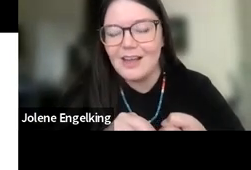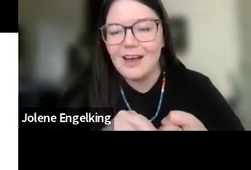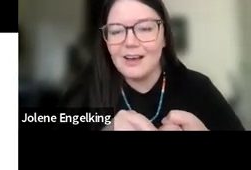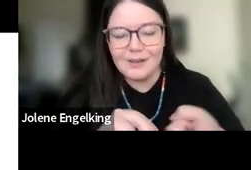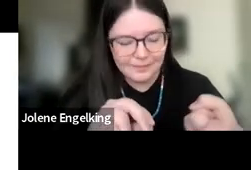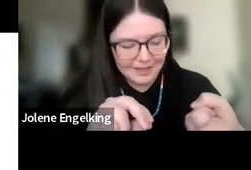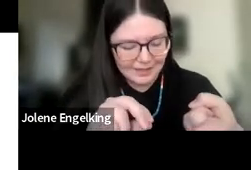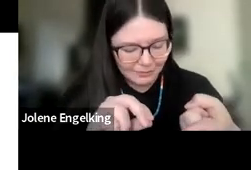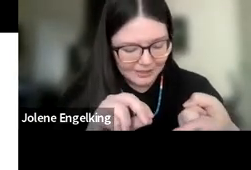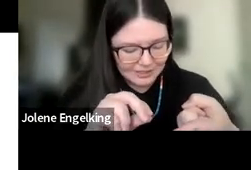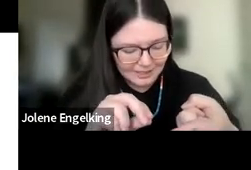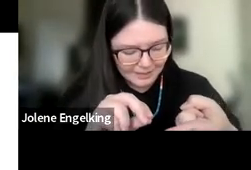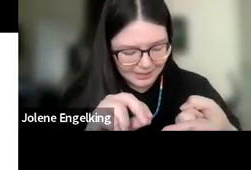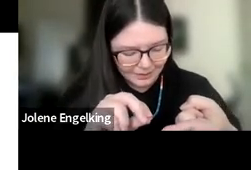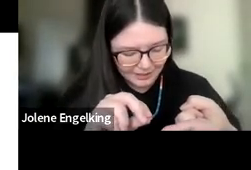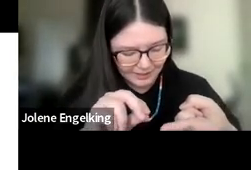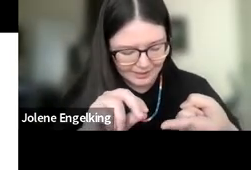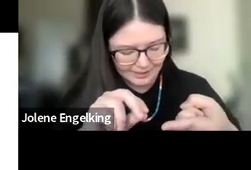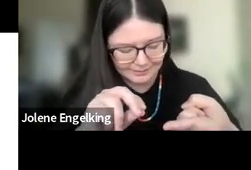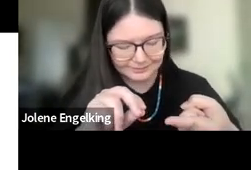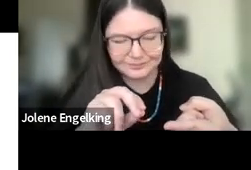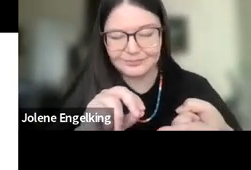right? And so really just thinking about,